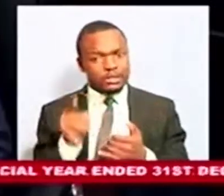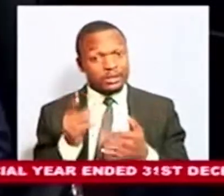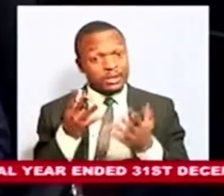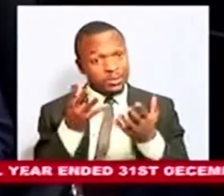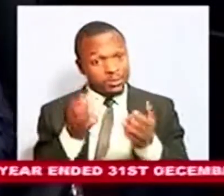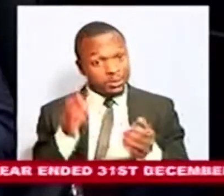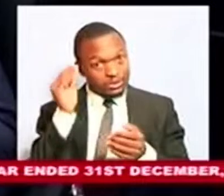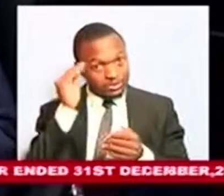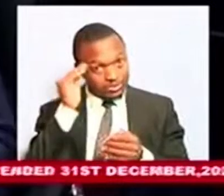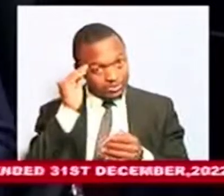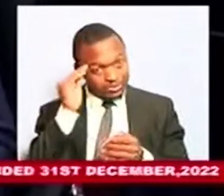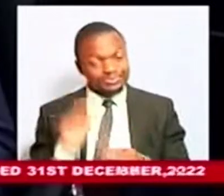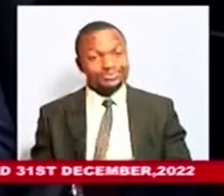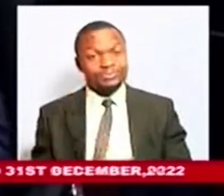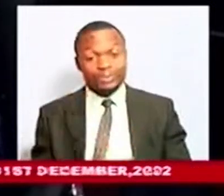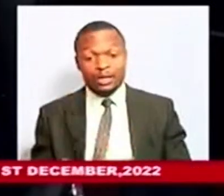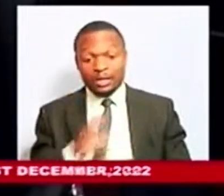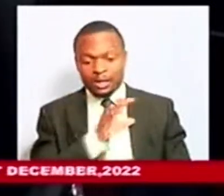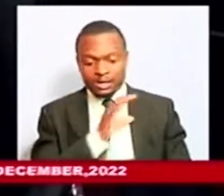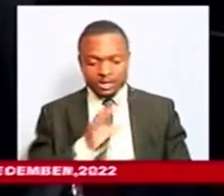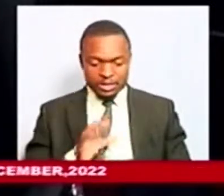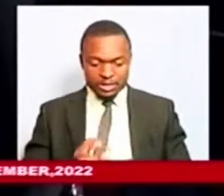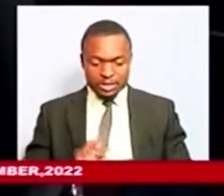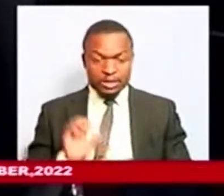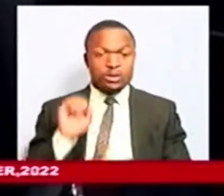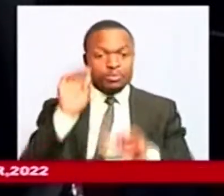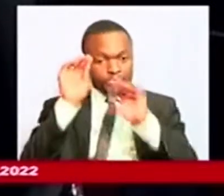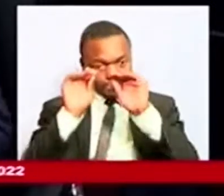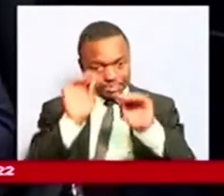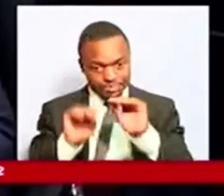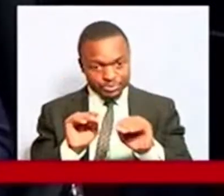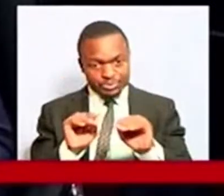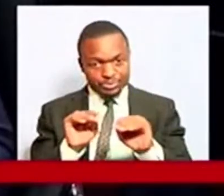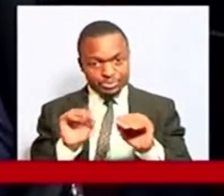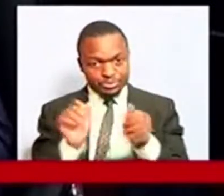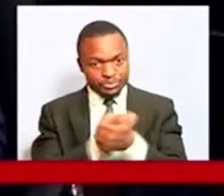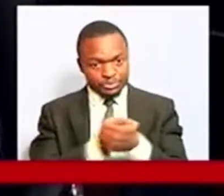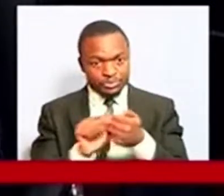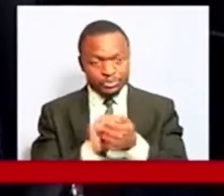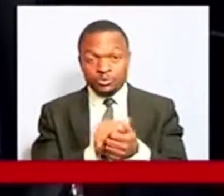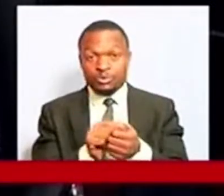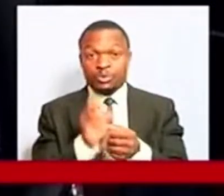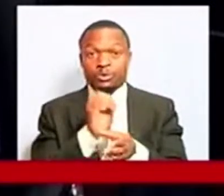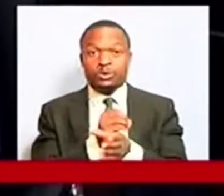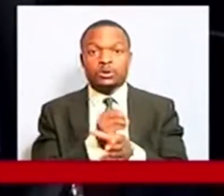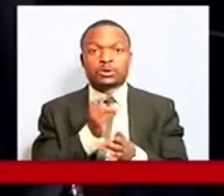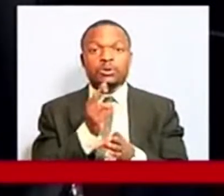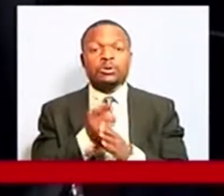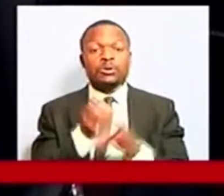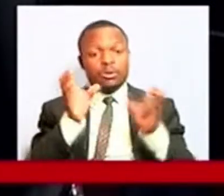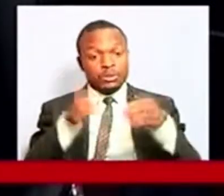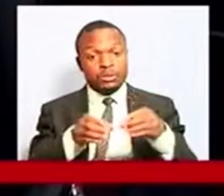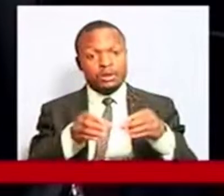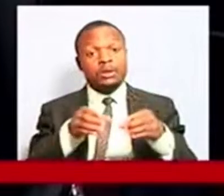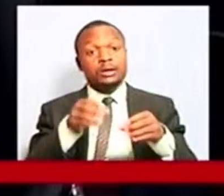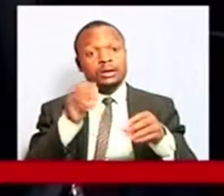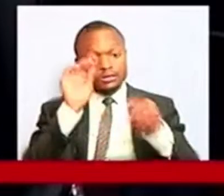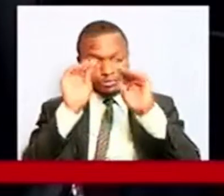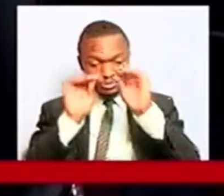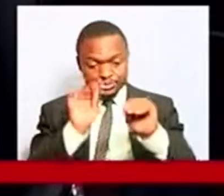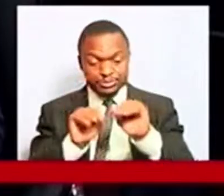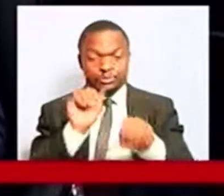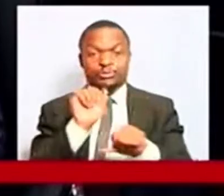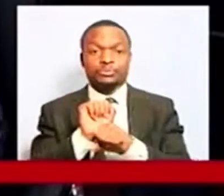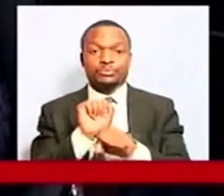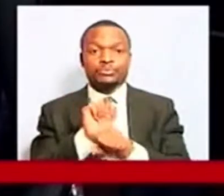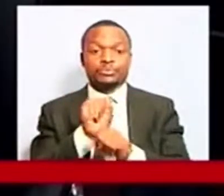out, is it the contractor who did the works, or the council did the works on behalf of who? The contractor? Just